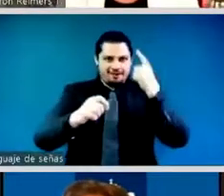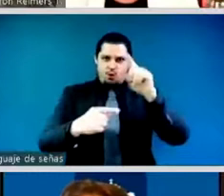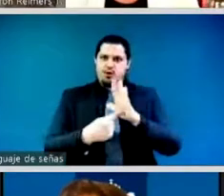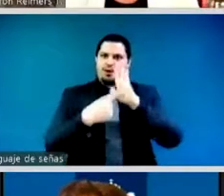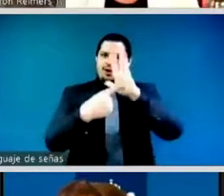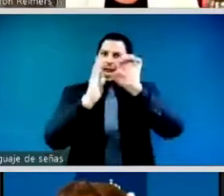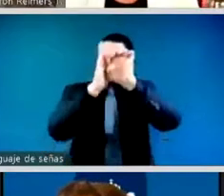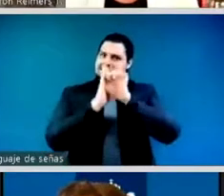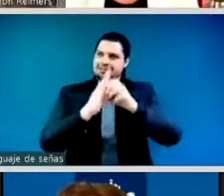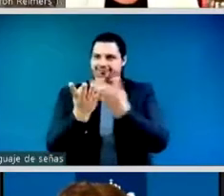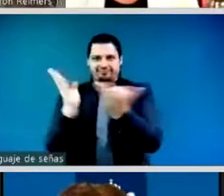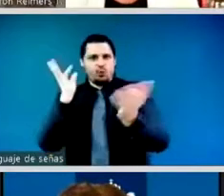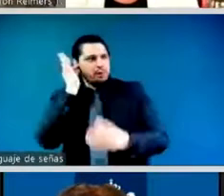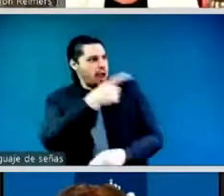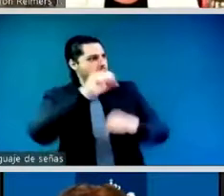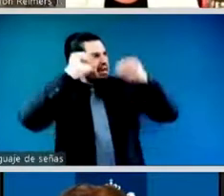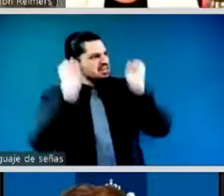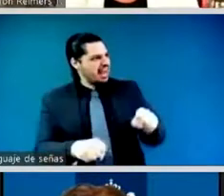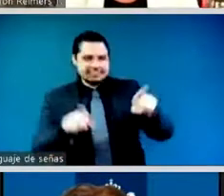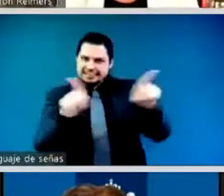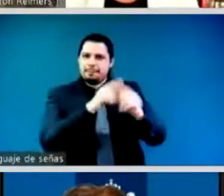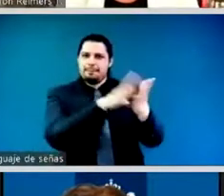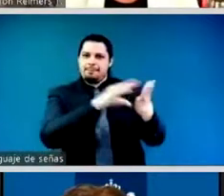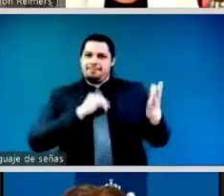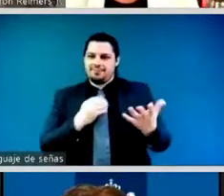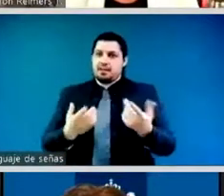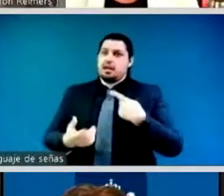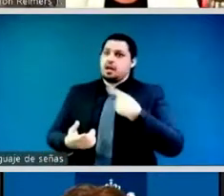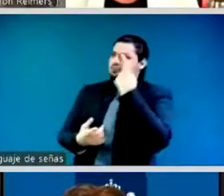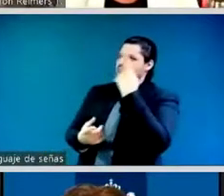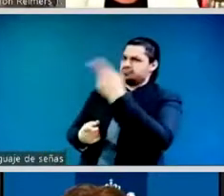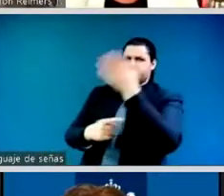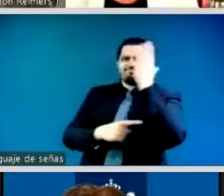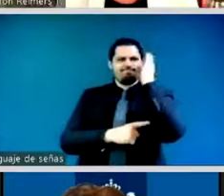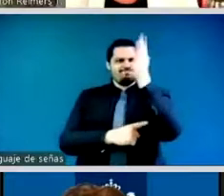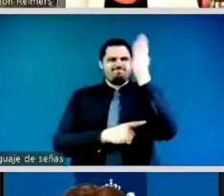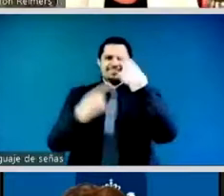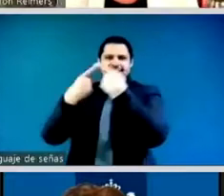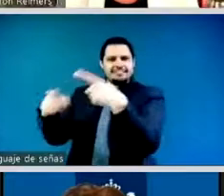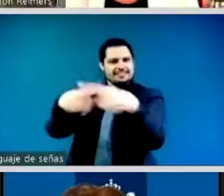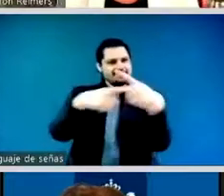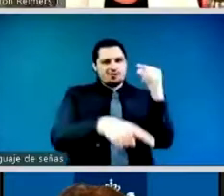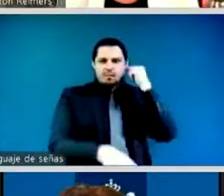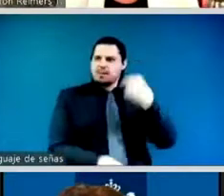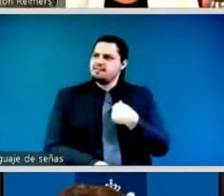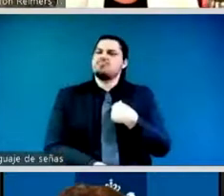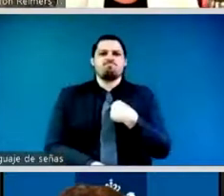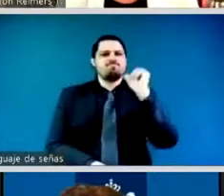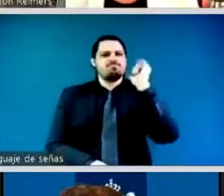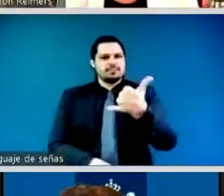be thrown to us as a speakers, but I'm speaking from context of where it's